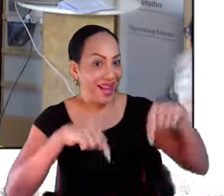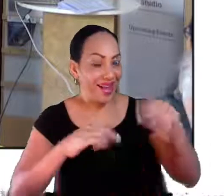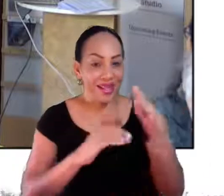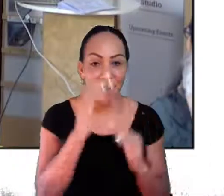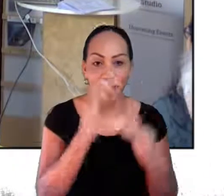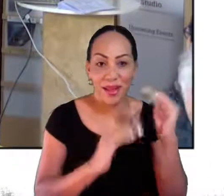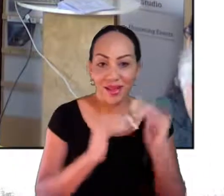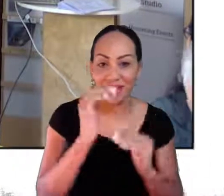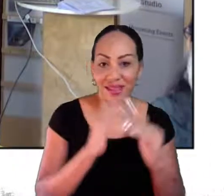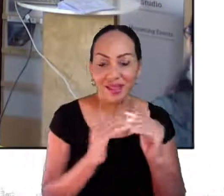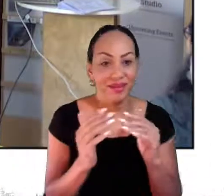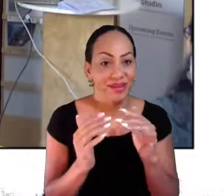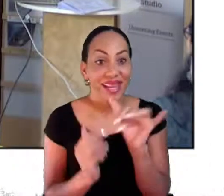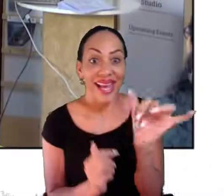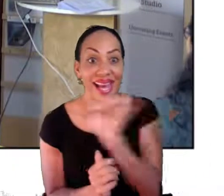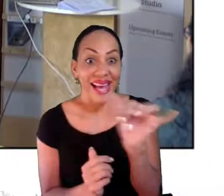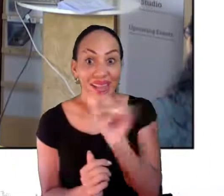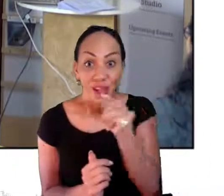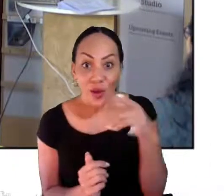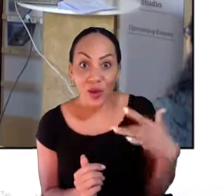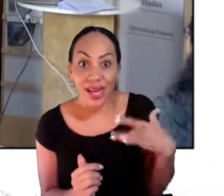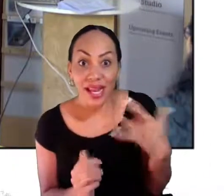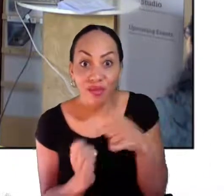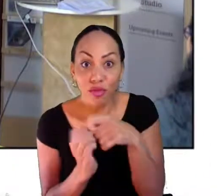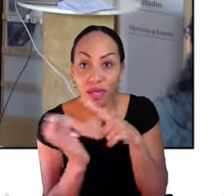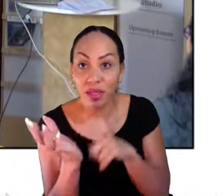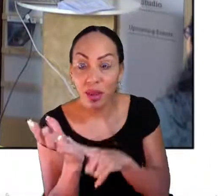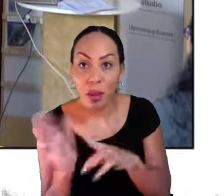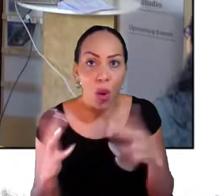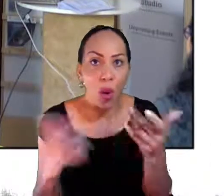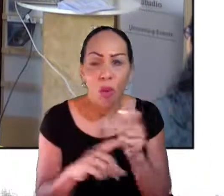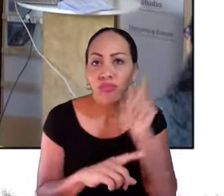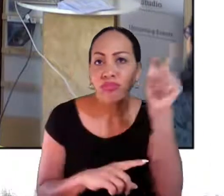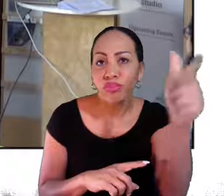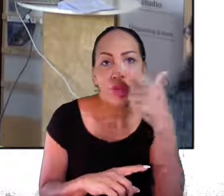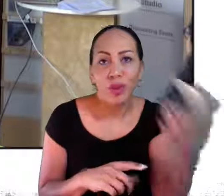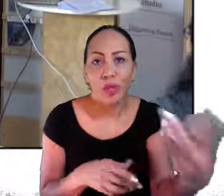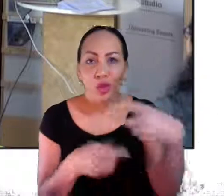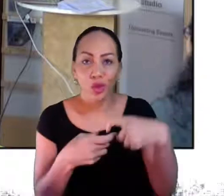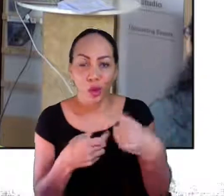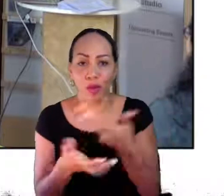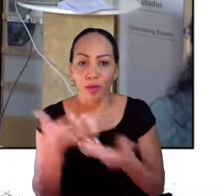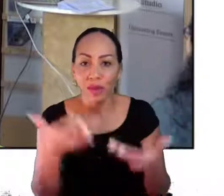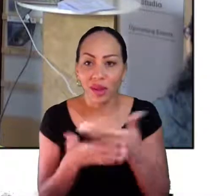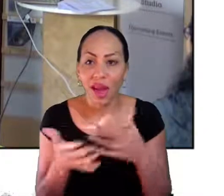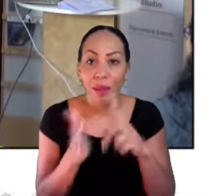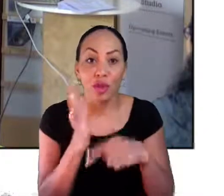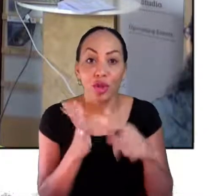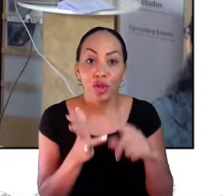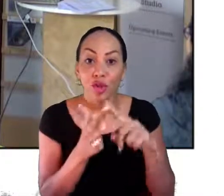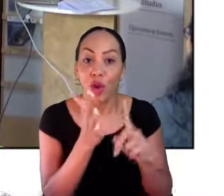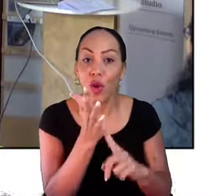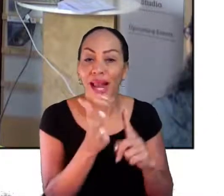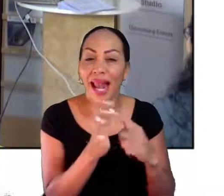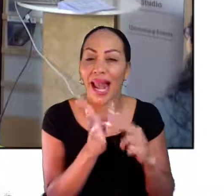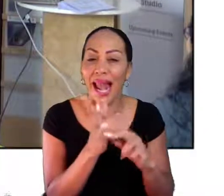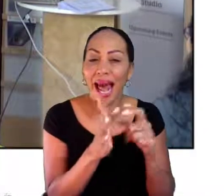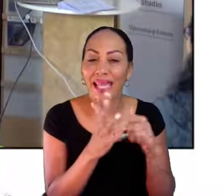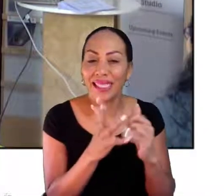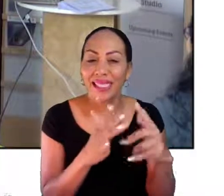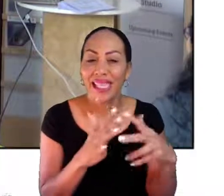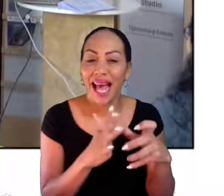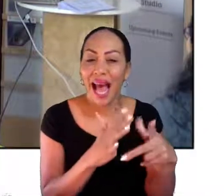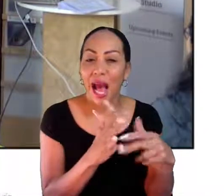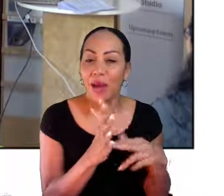further away, you can join in the conversation. My name's Jo Lansdowne. I'm executive producer of Pervasive Media Studio. I'm